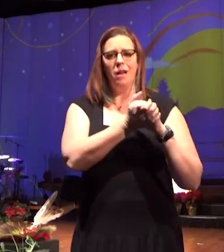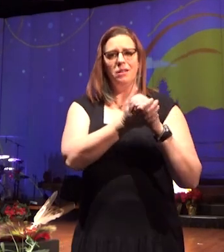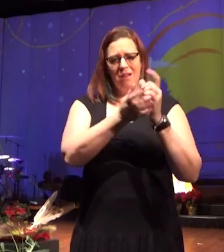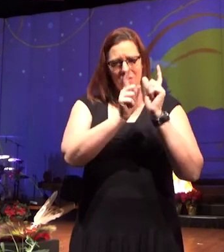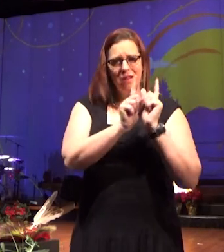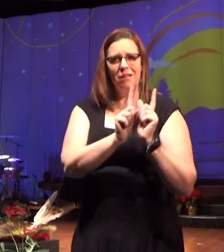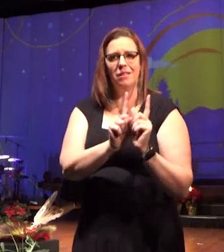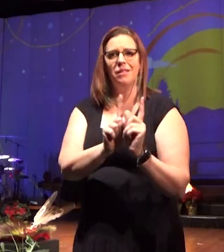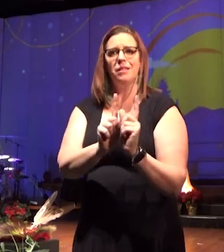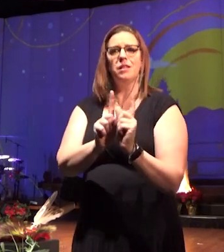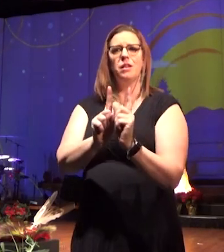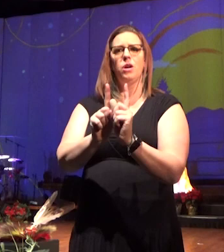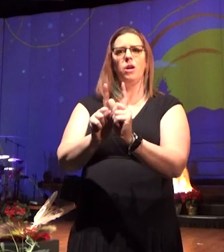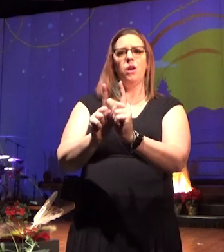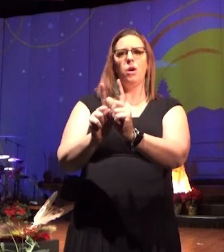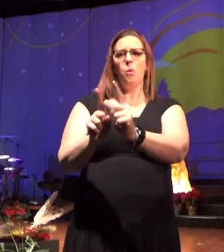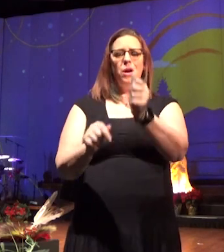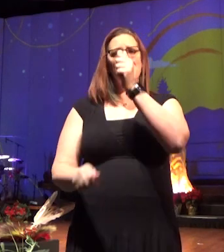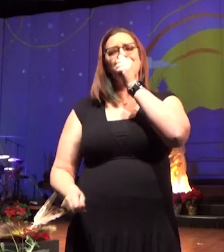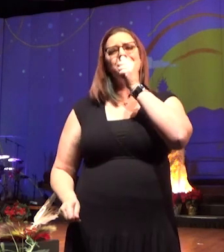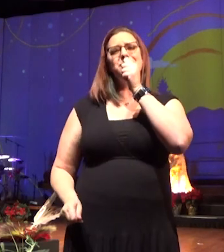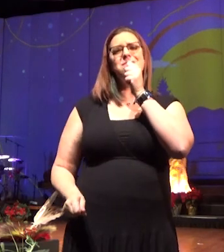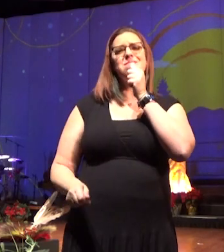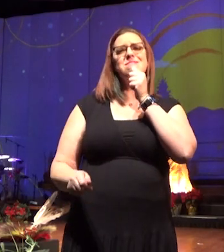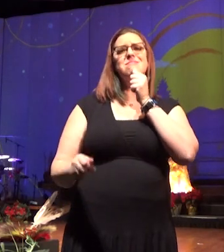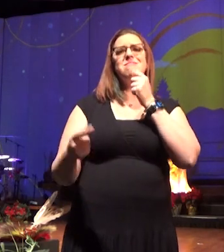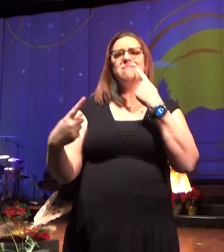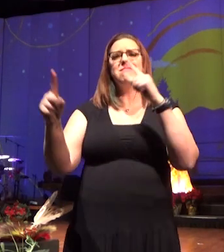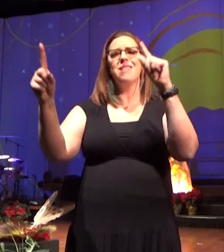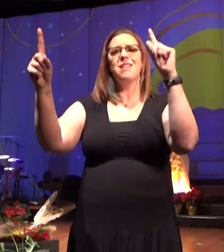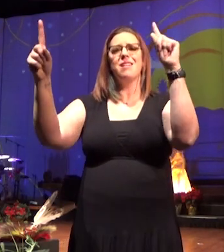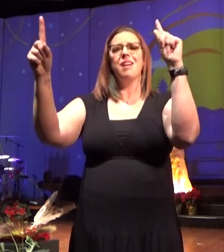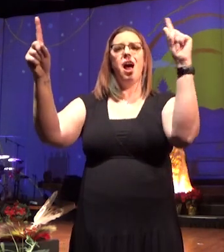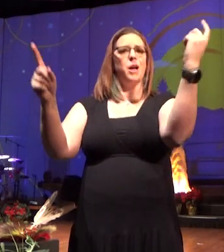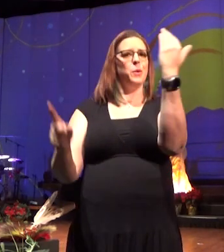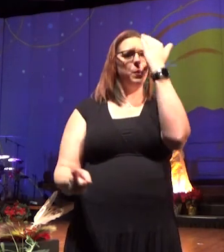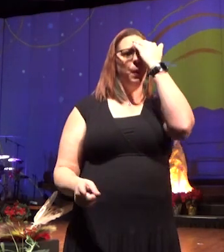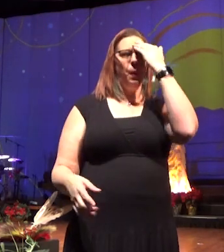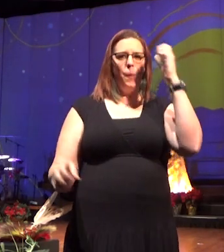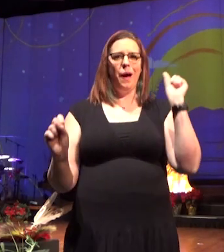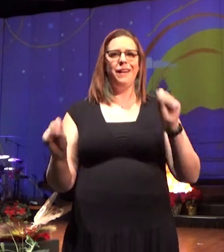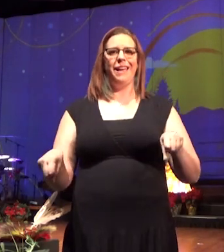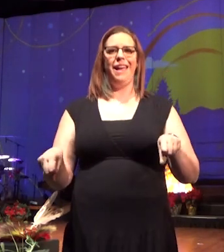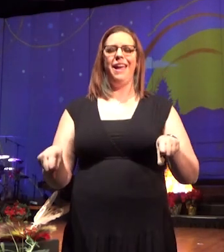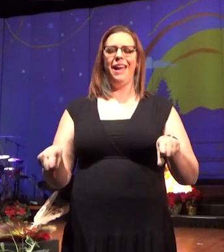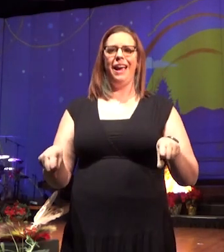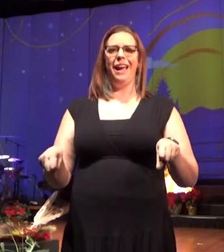Step by step, we'll make it through. I know I can.